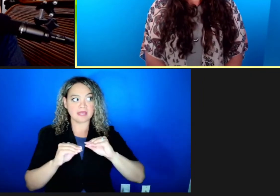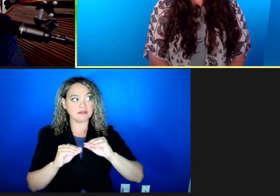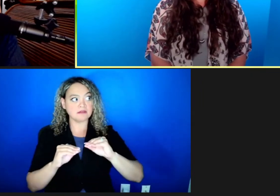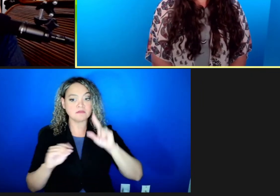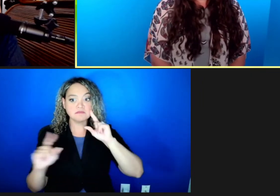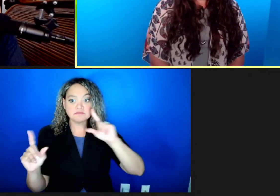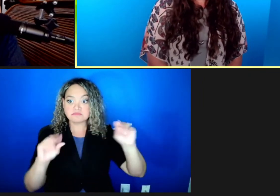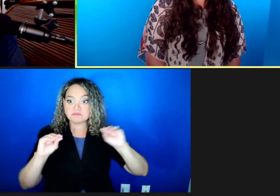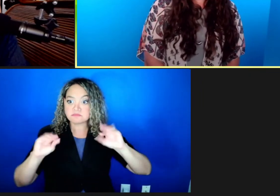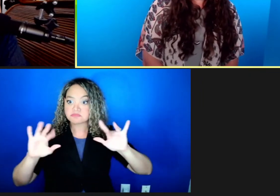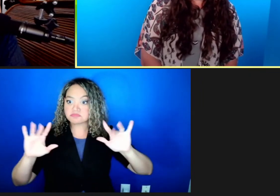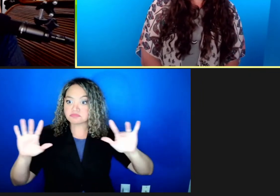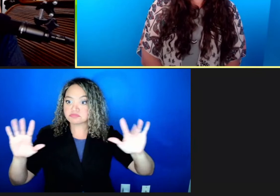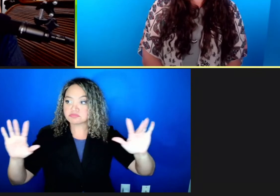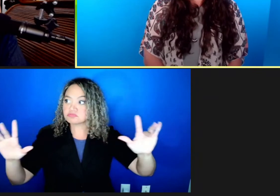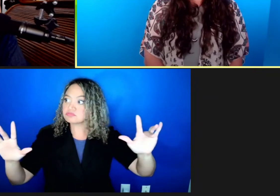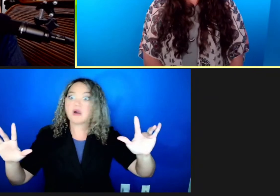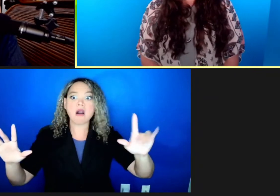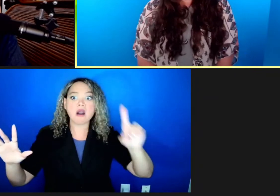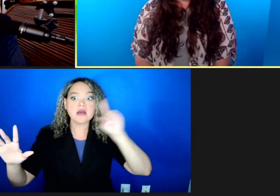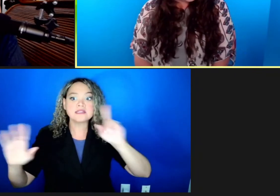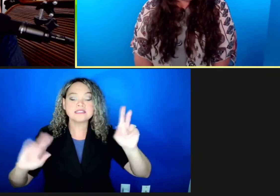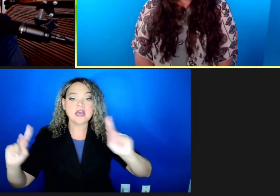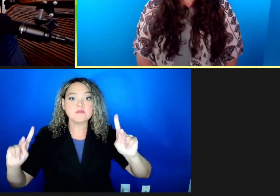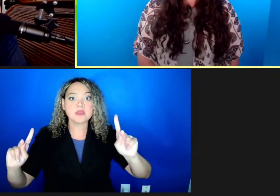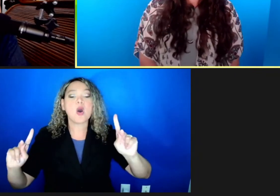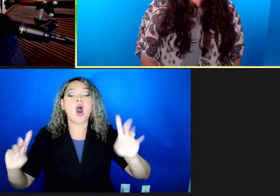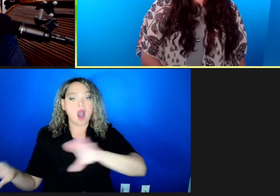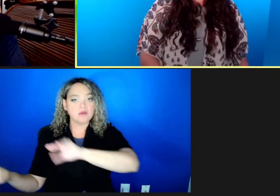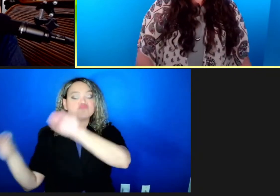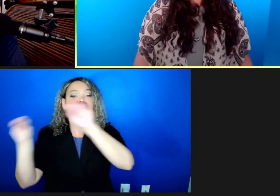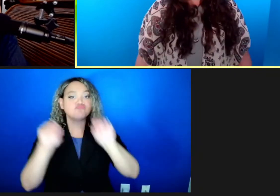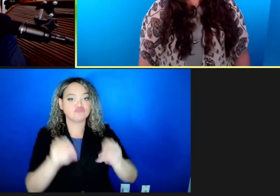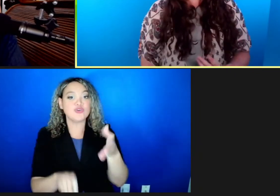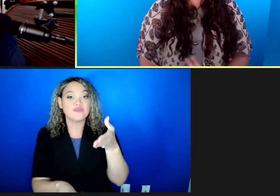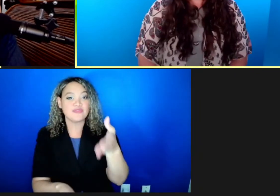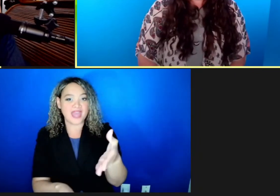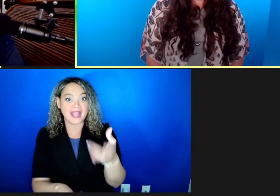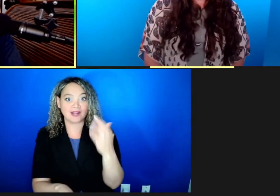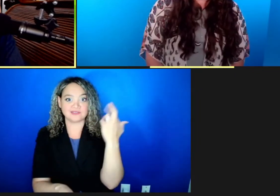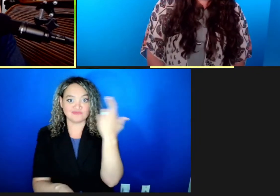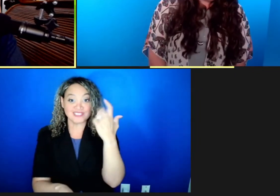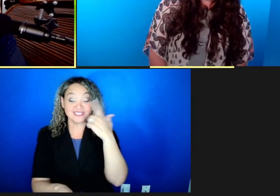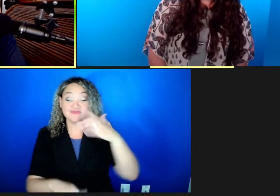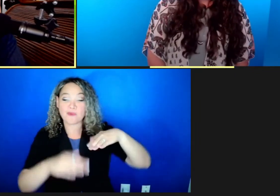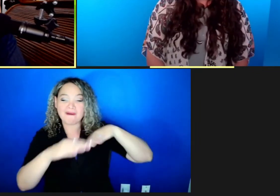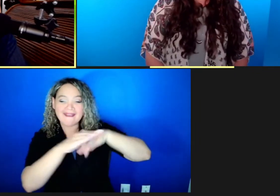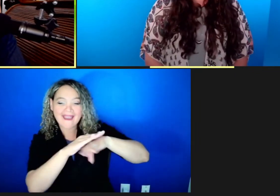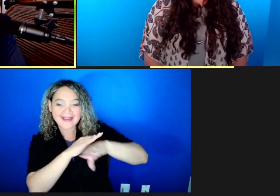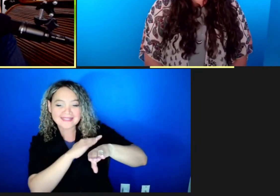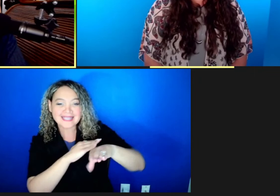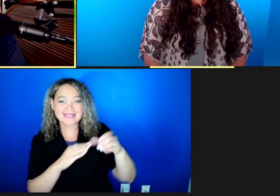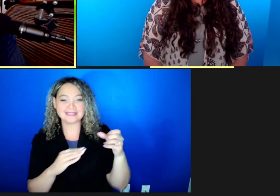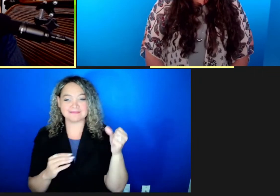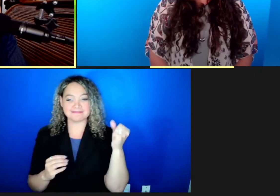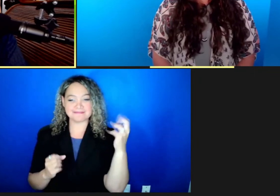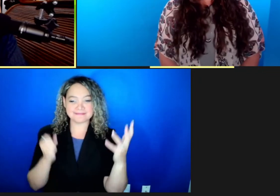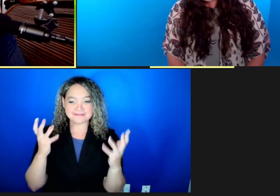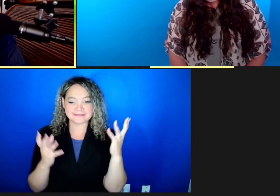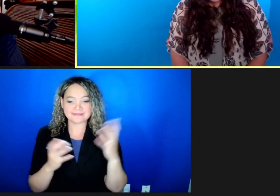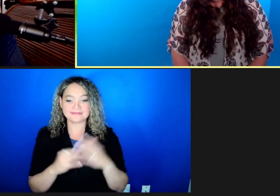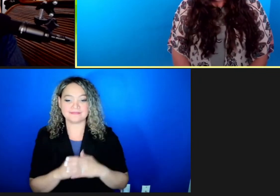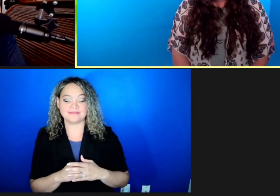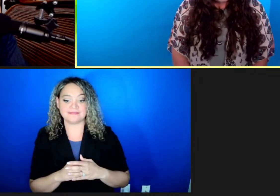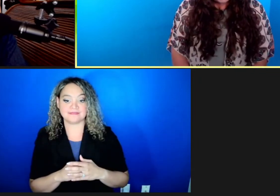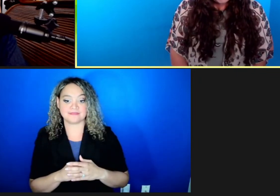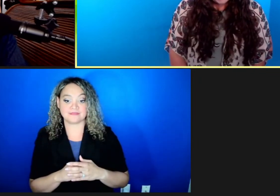some deaf people from other parts of the country moved there because of access reasons. Oh, interesting. Like that. So it's